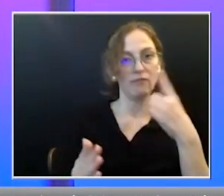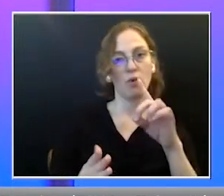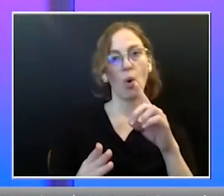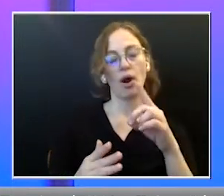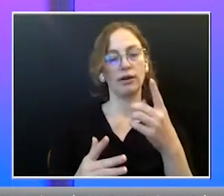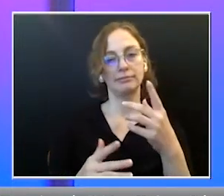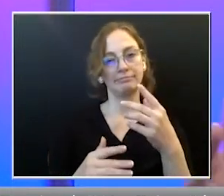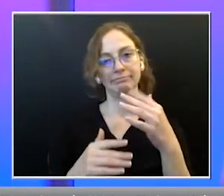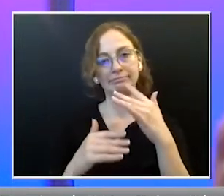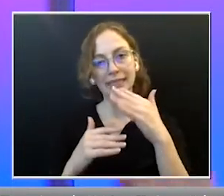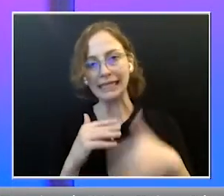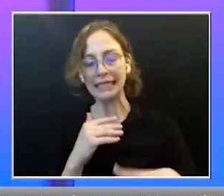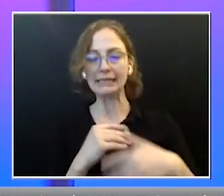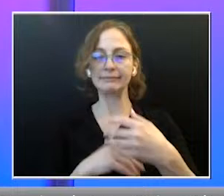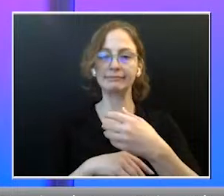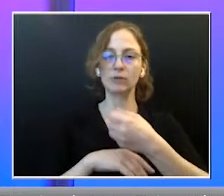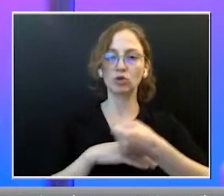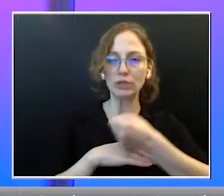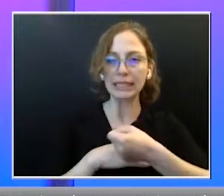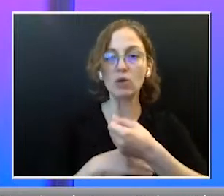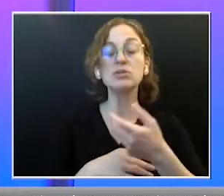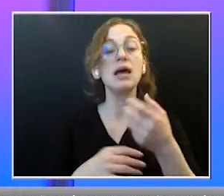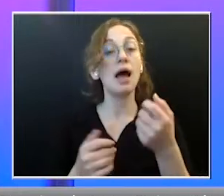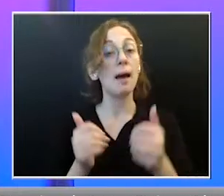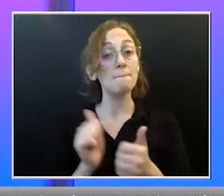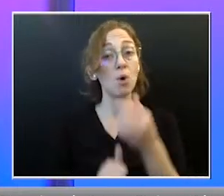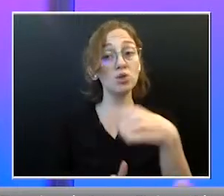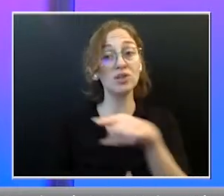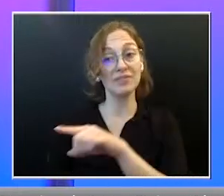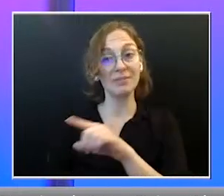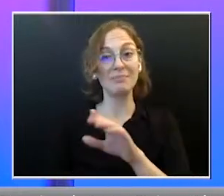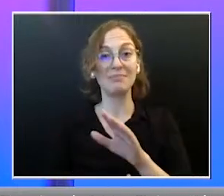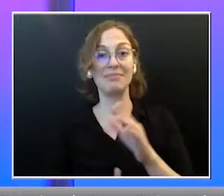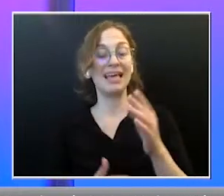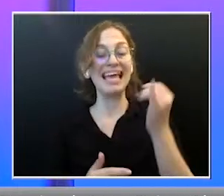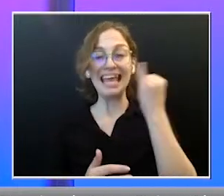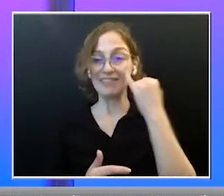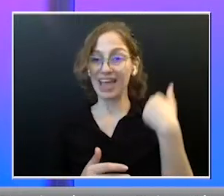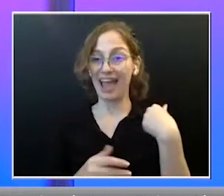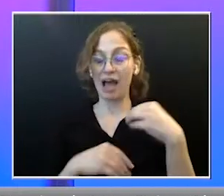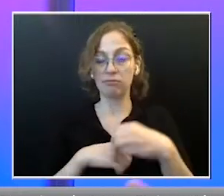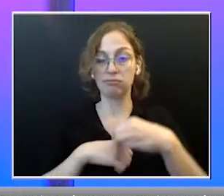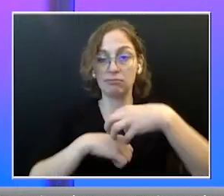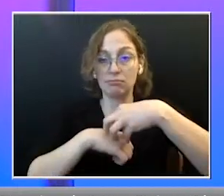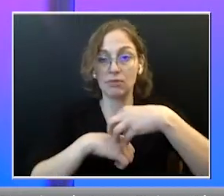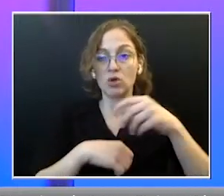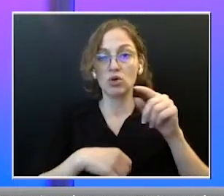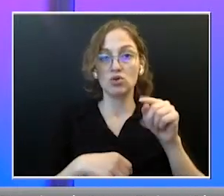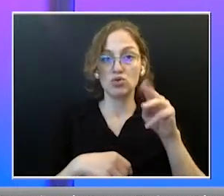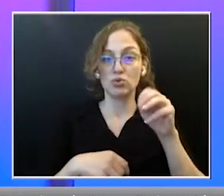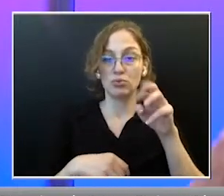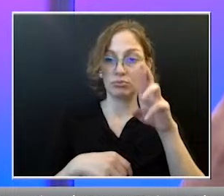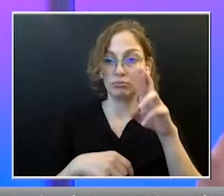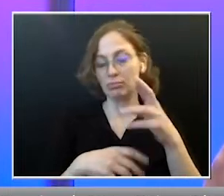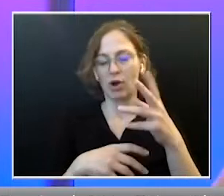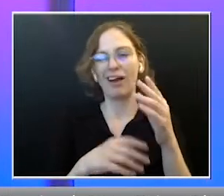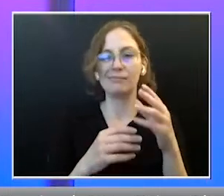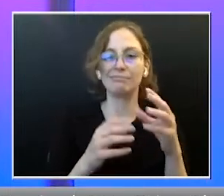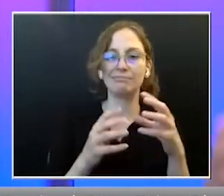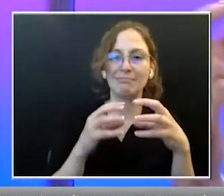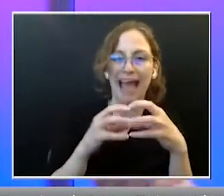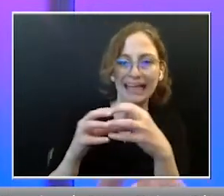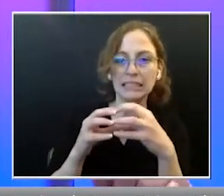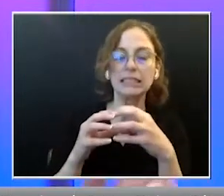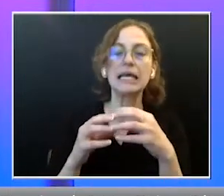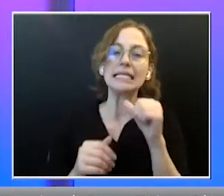benign biopsies. The overwhelming majority of women on tamoxifen do not develop precancerous cells or cancerous cells. But we